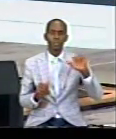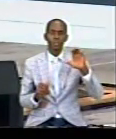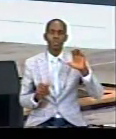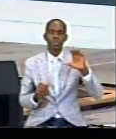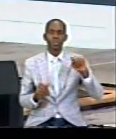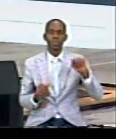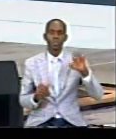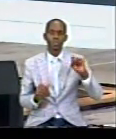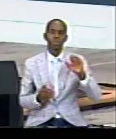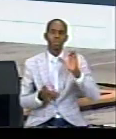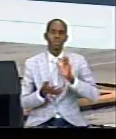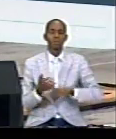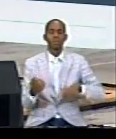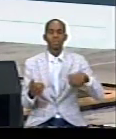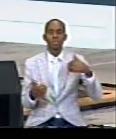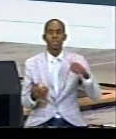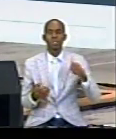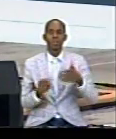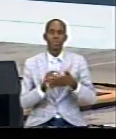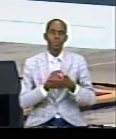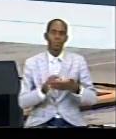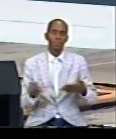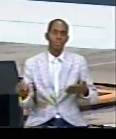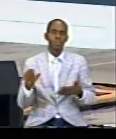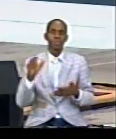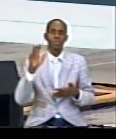10. And I'm reading from verse